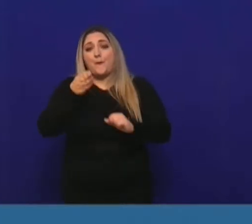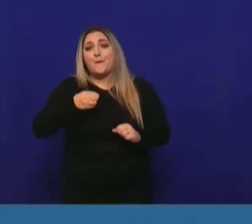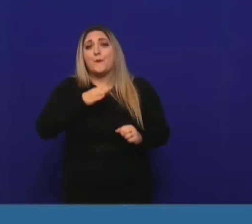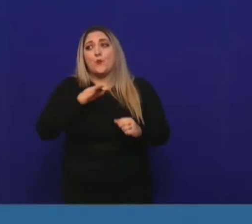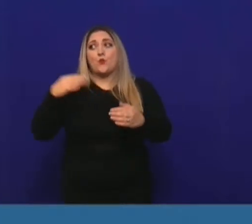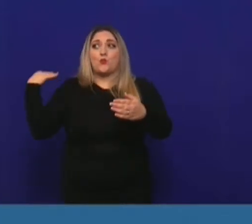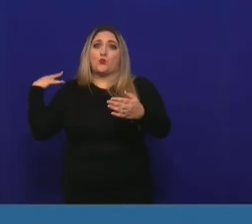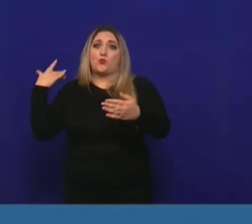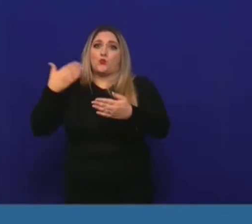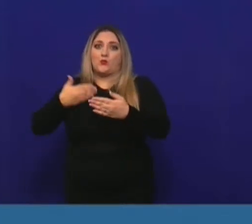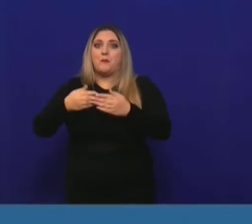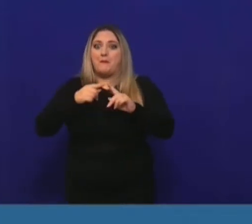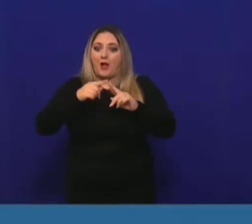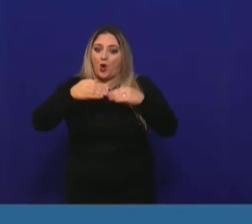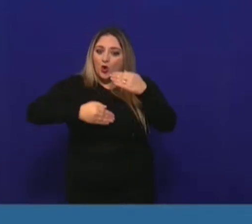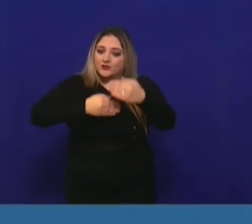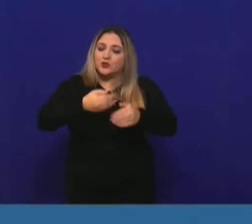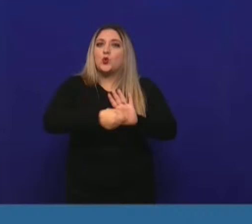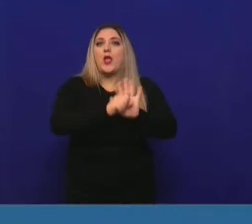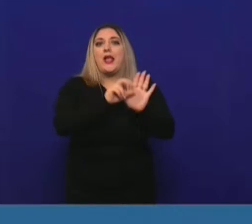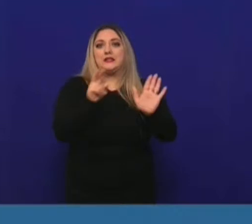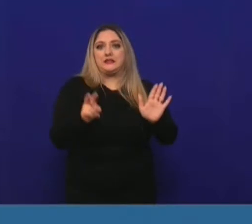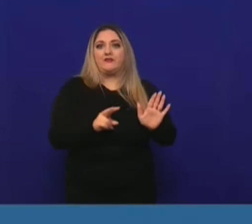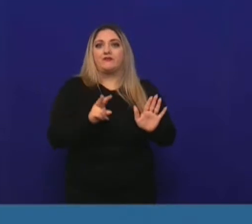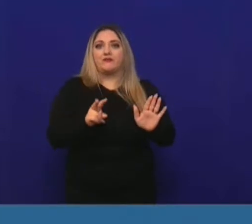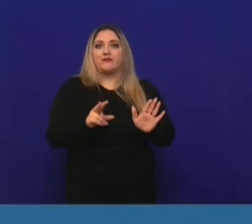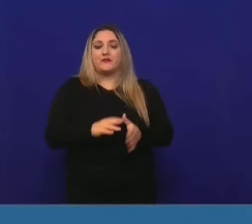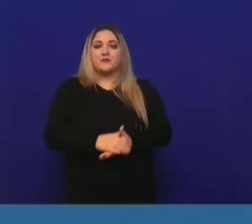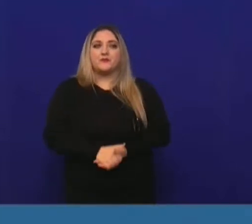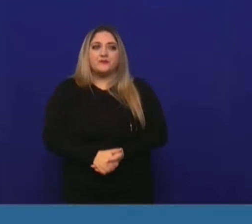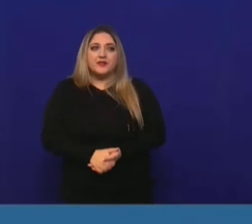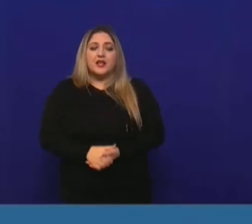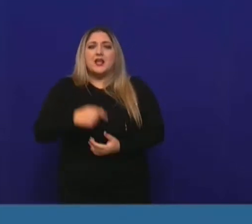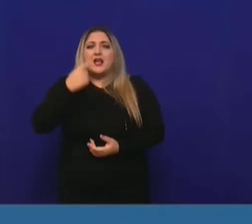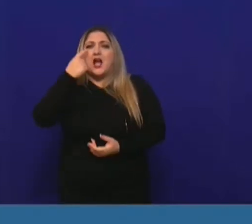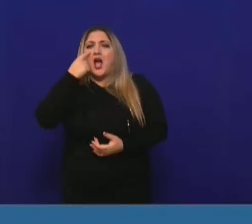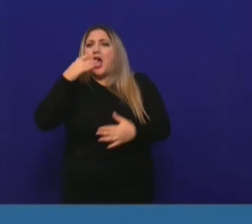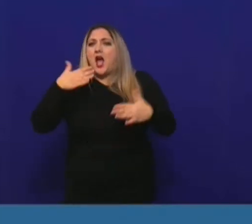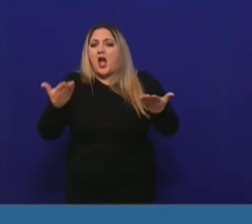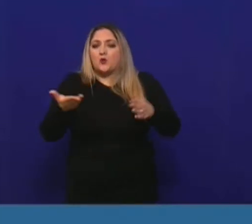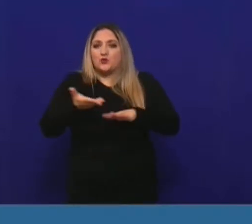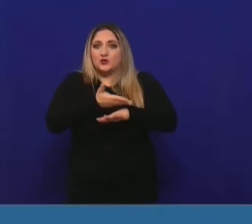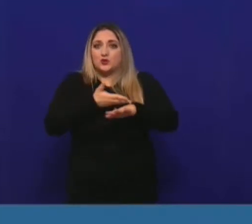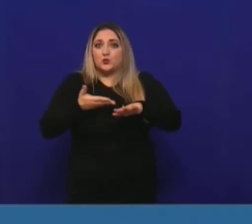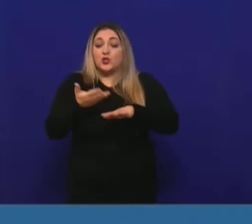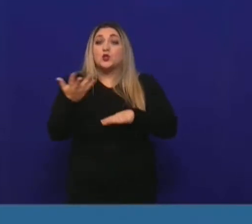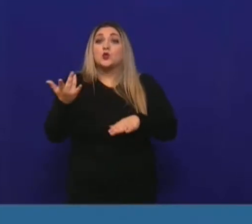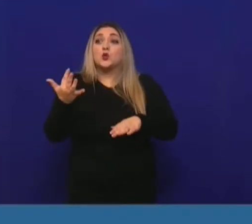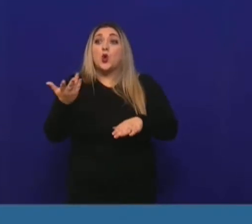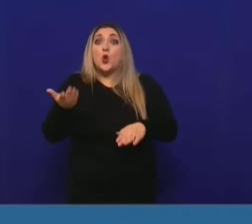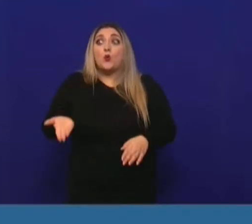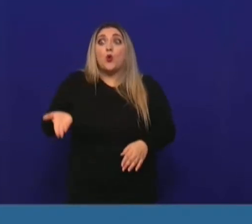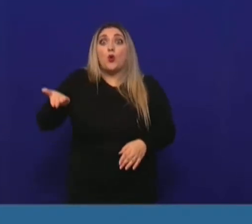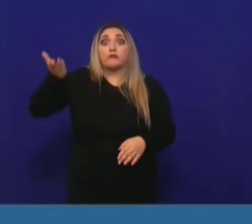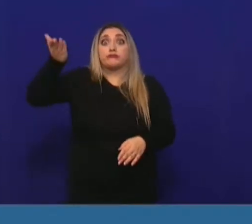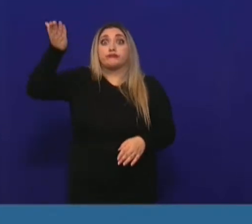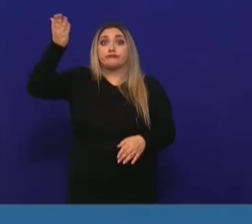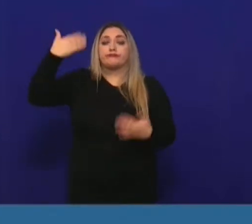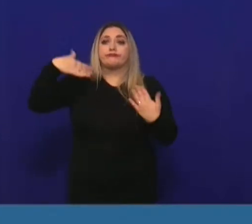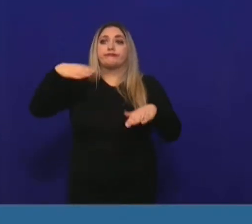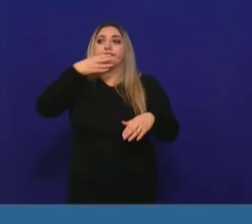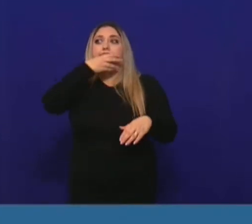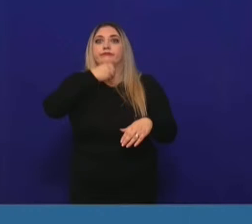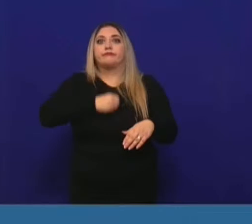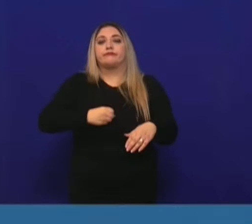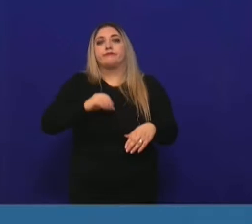2,695 active cases. The ongoing situation, as you have seen, that we had an increase post the Christmas festivities and the New Year as